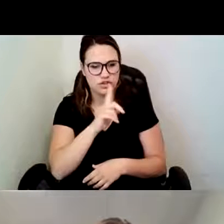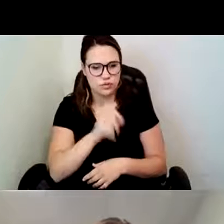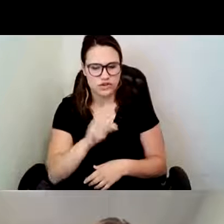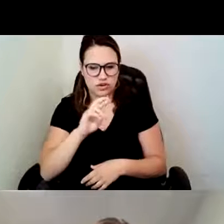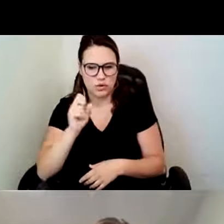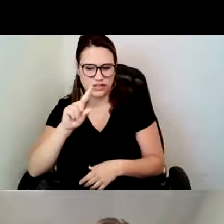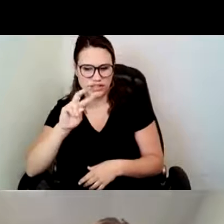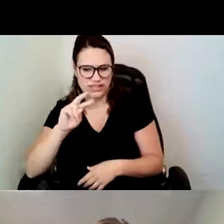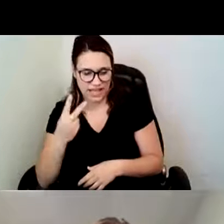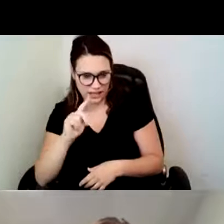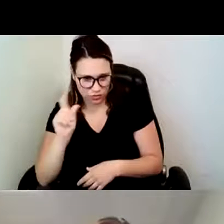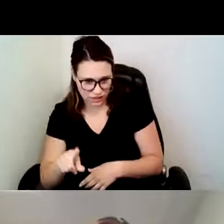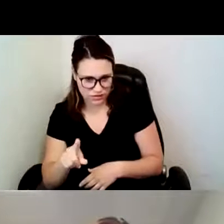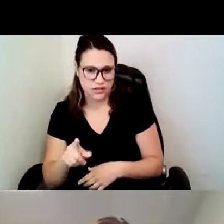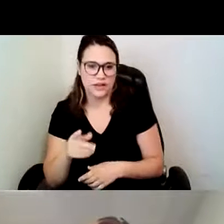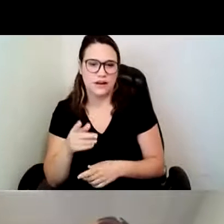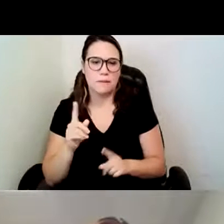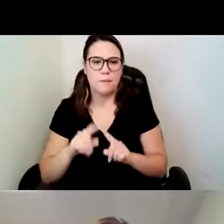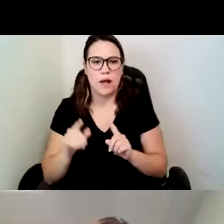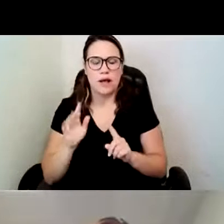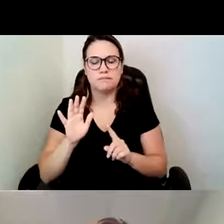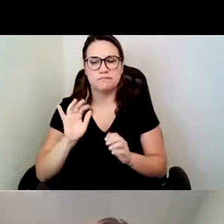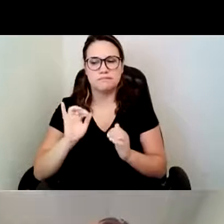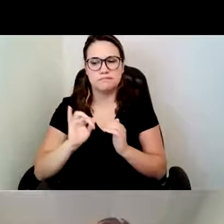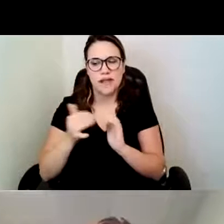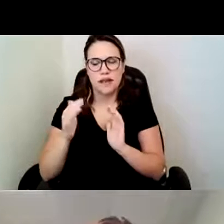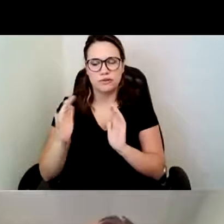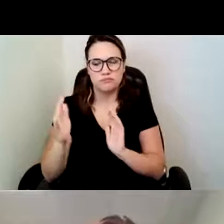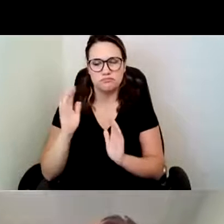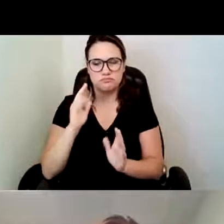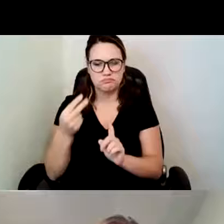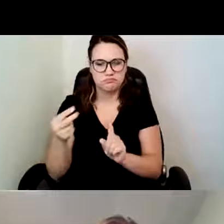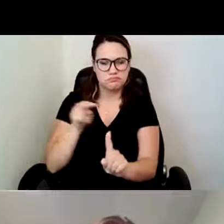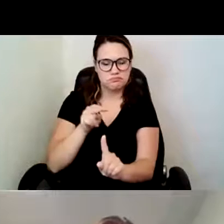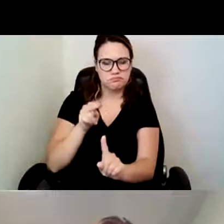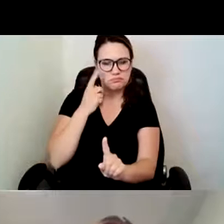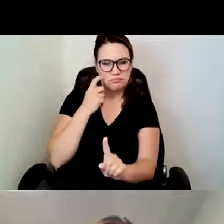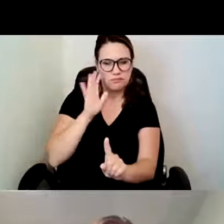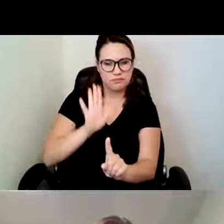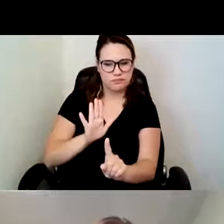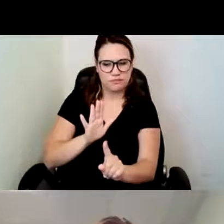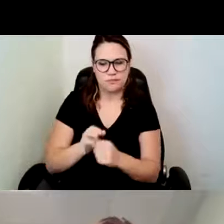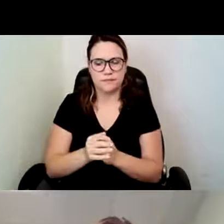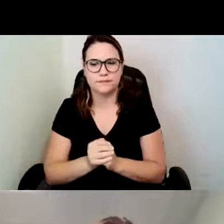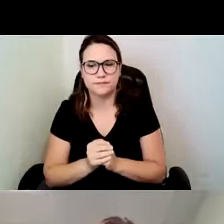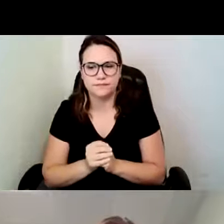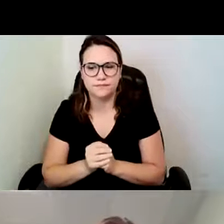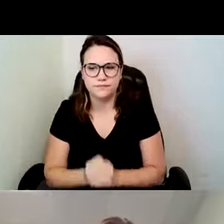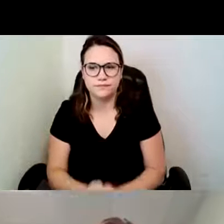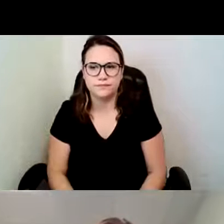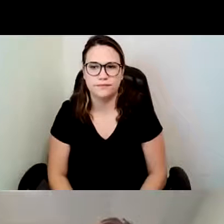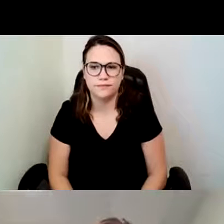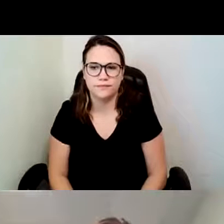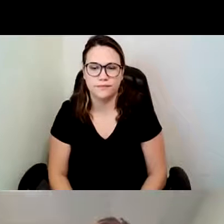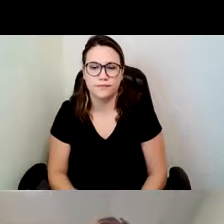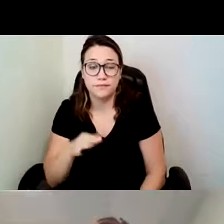that might affect how you perceive her, how she was kind of initially downplaying the use of alcohol there. Right. Yeah. Good point.